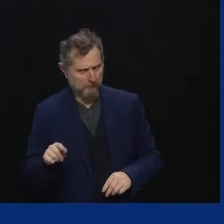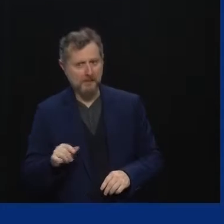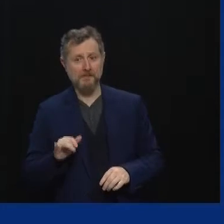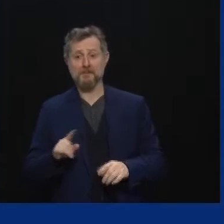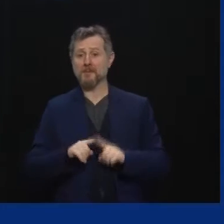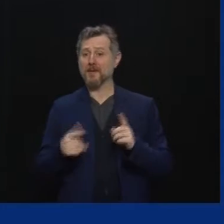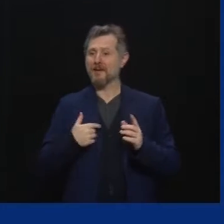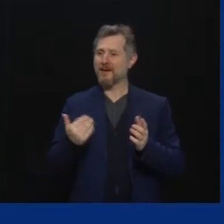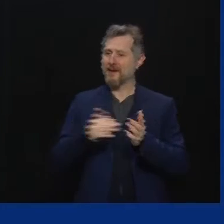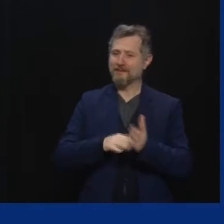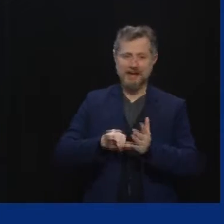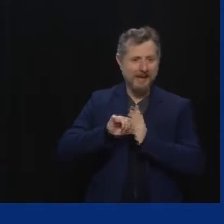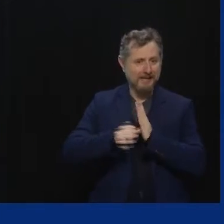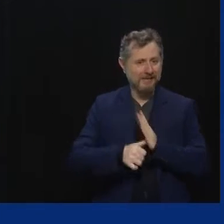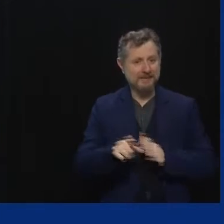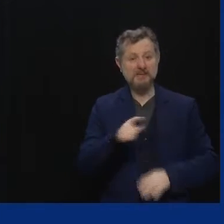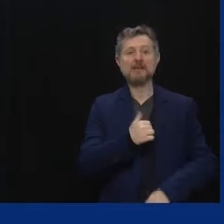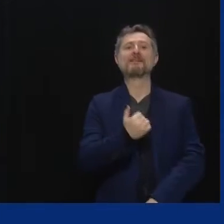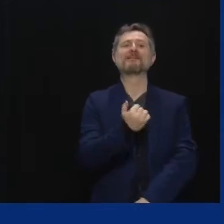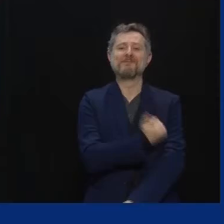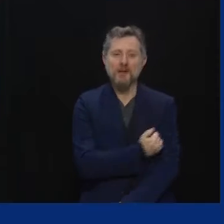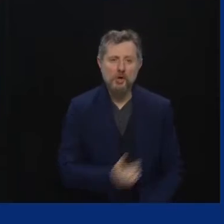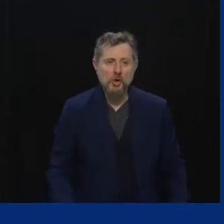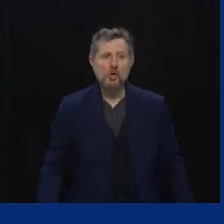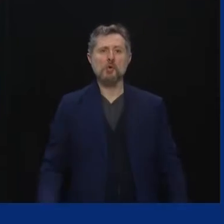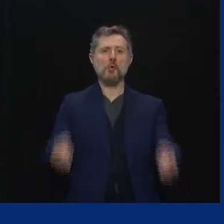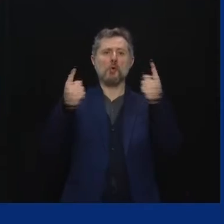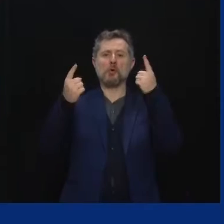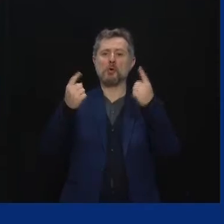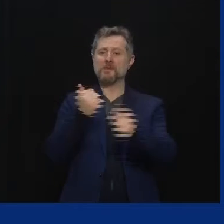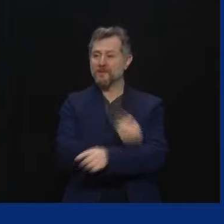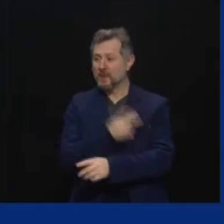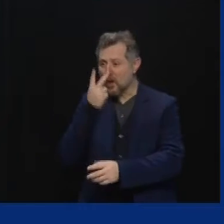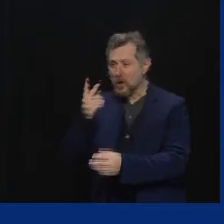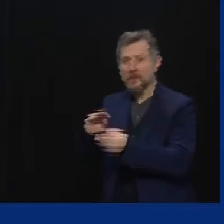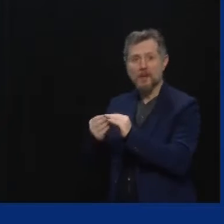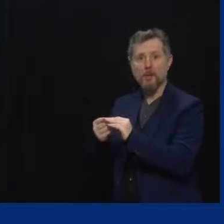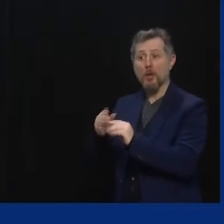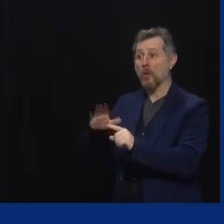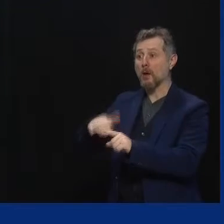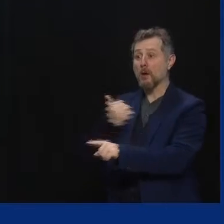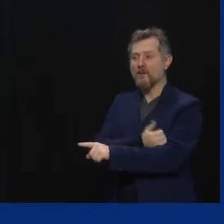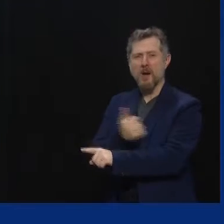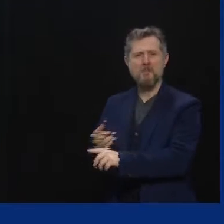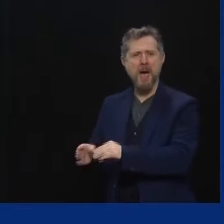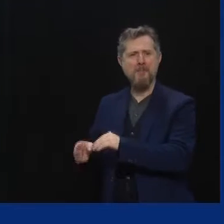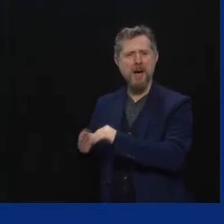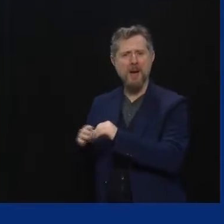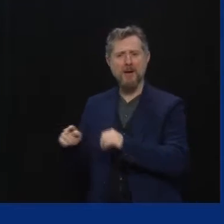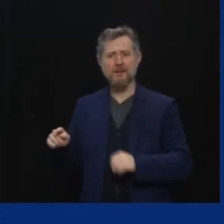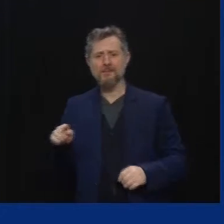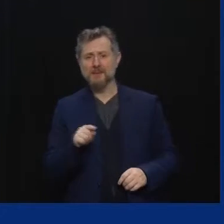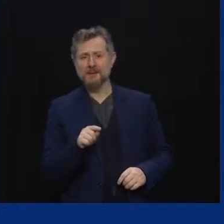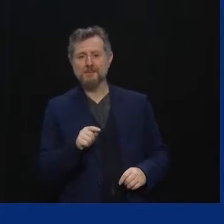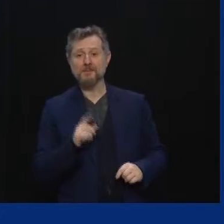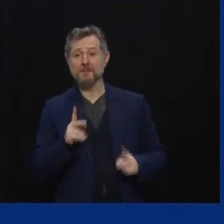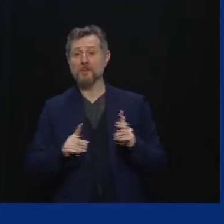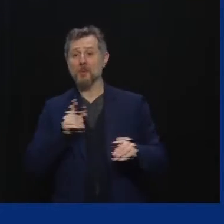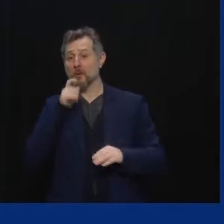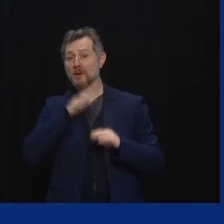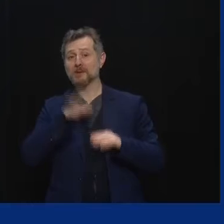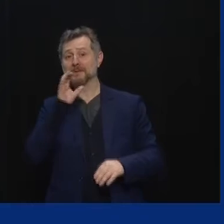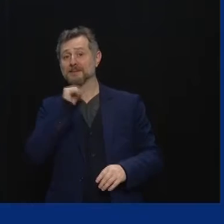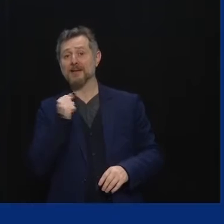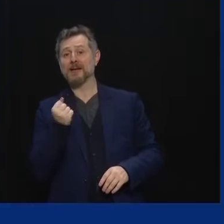who are not vaccinated. Look at these numbers. I mean, we have one of the highest percentages of individuals over the age of 18 who are vaccinated in this